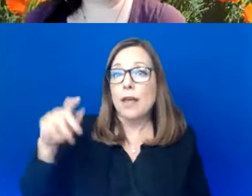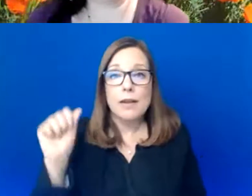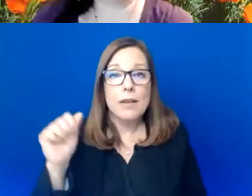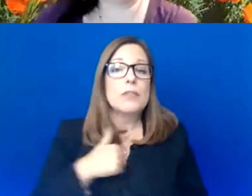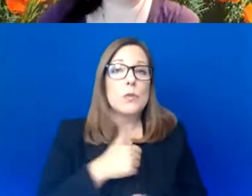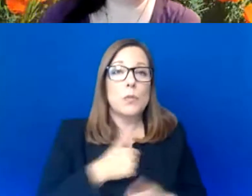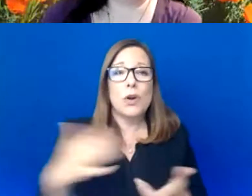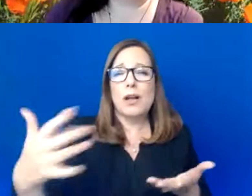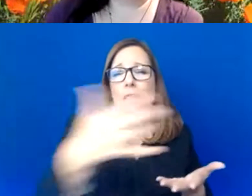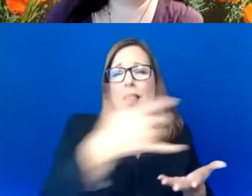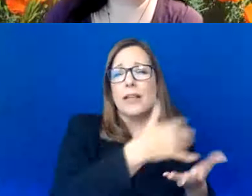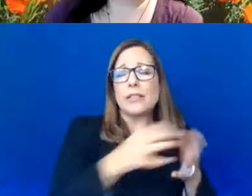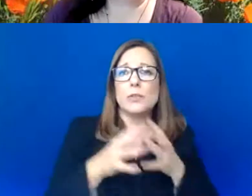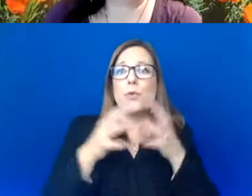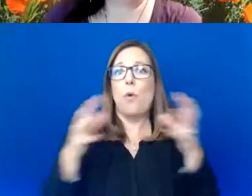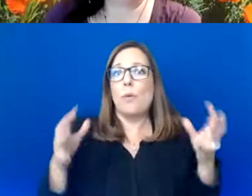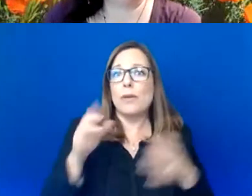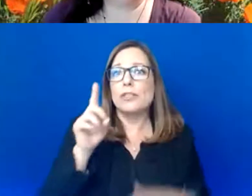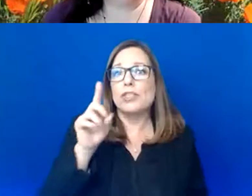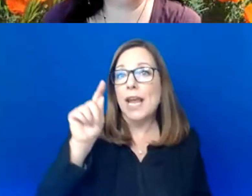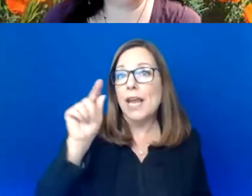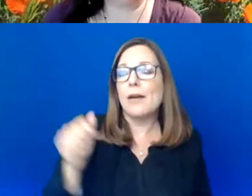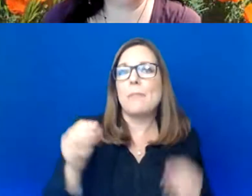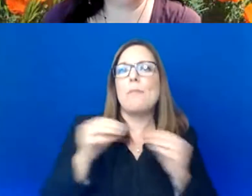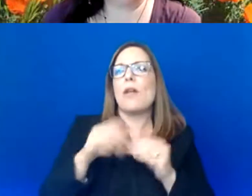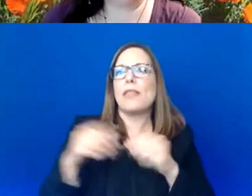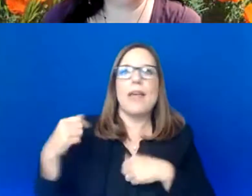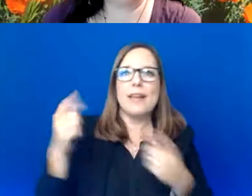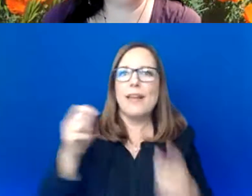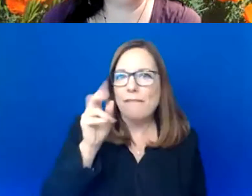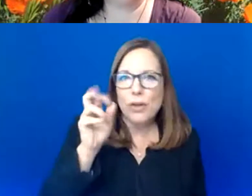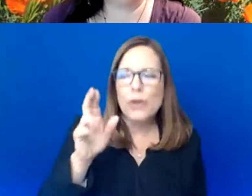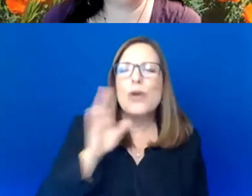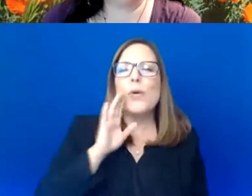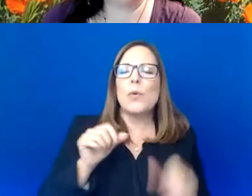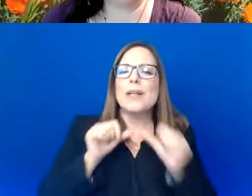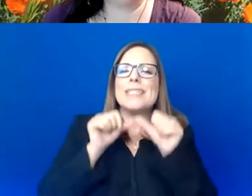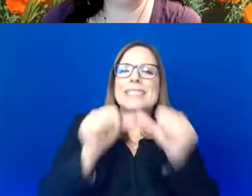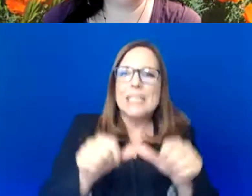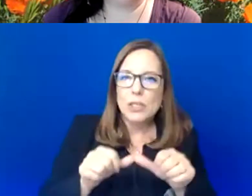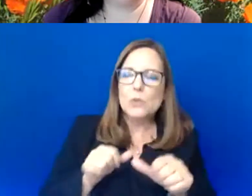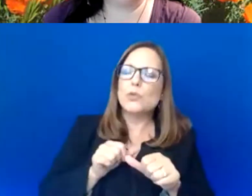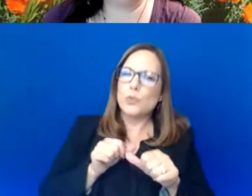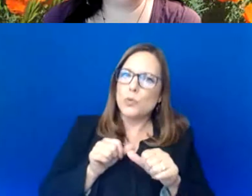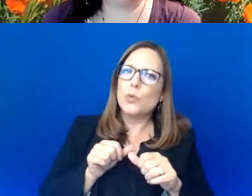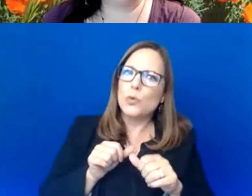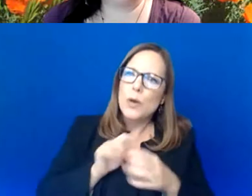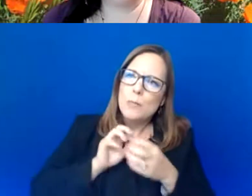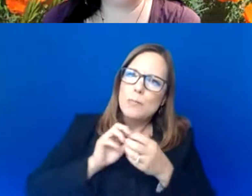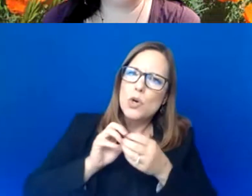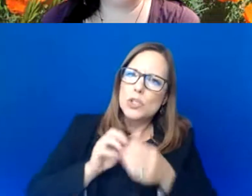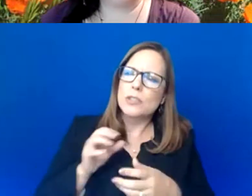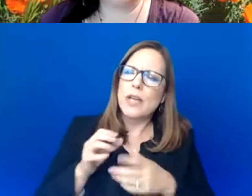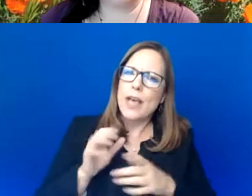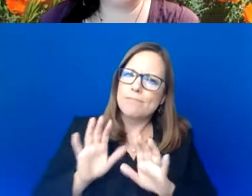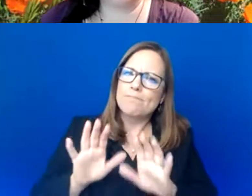we ever have before. I think that we're going to keep pushing the envelope in terms of what we can get and what we can share out. So that's something at